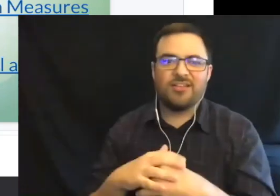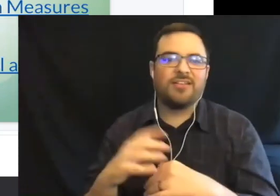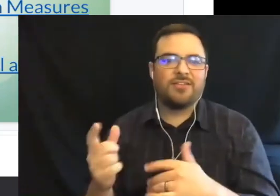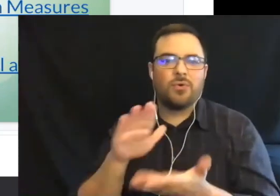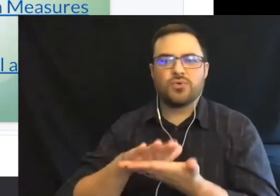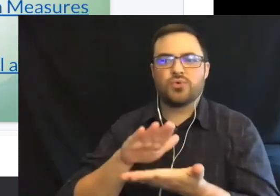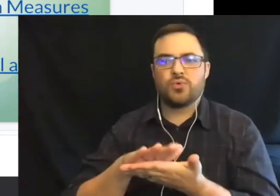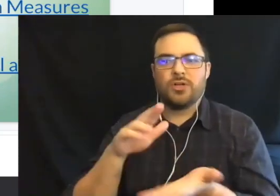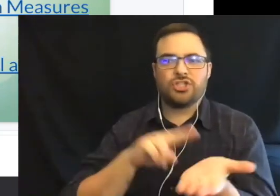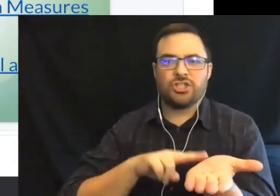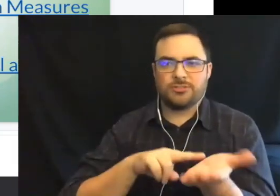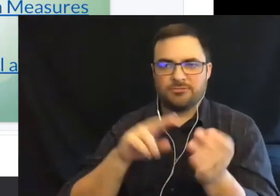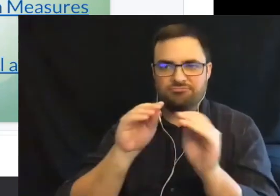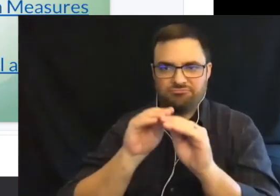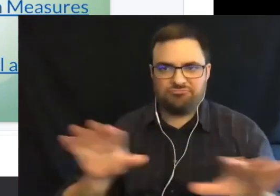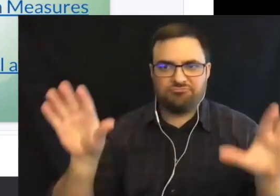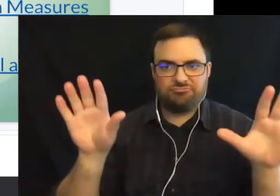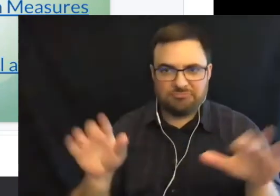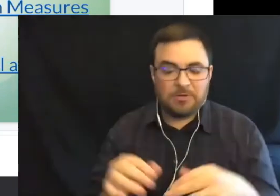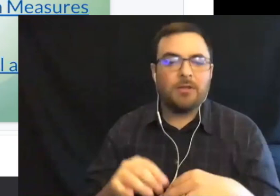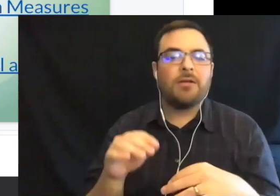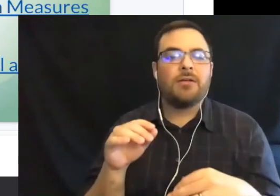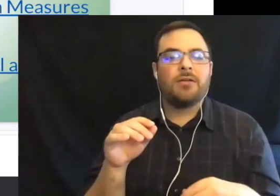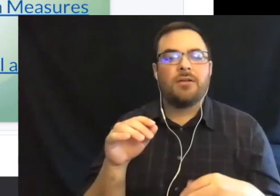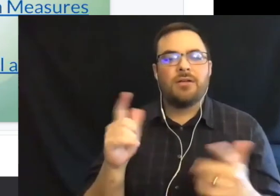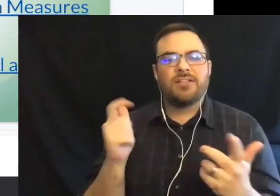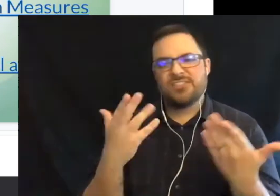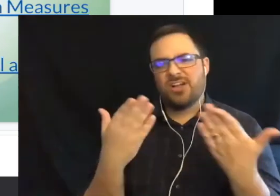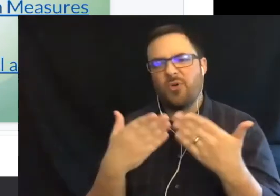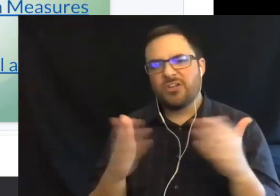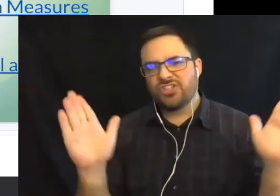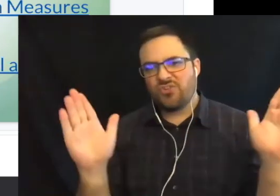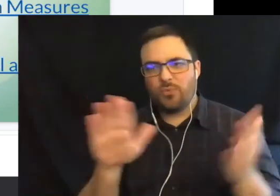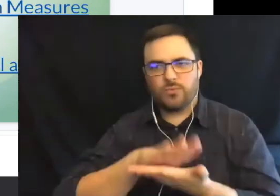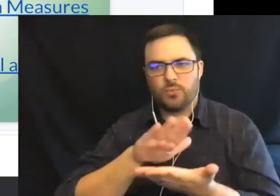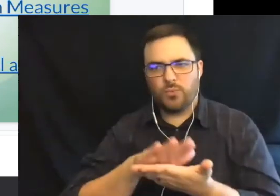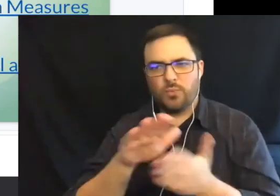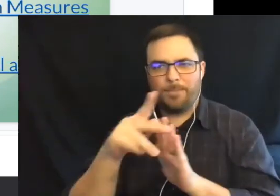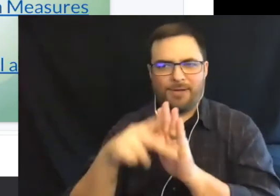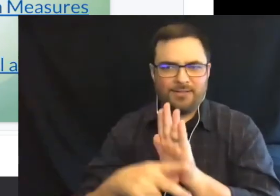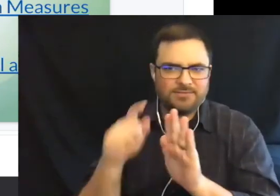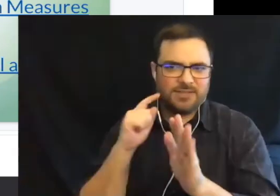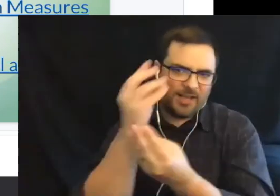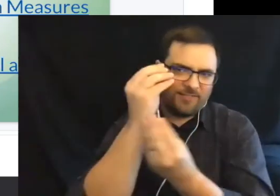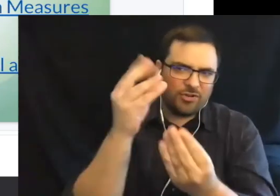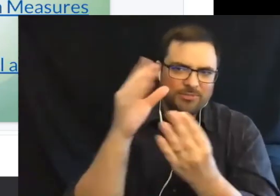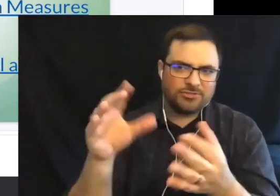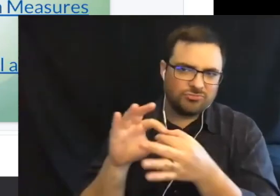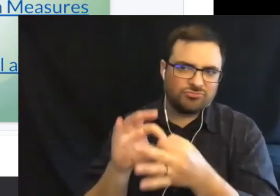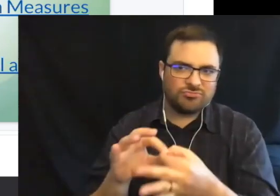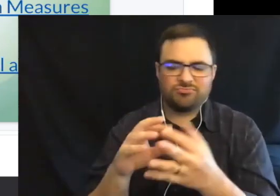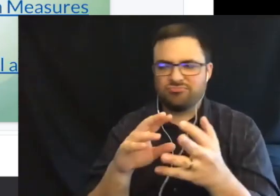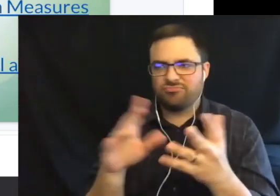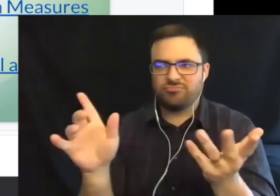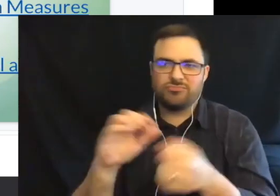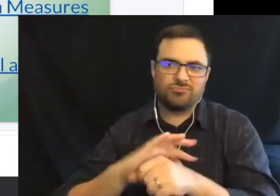nurse, but we just wanted you to know these are kind of more of a general school policy and information. So if you're looking for